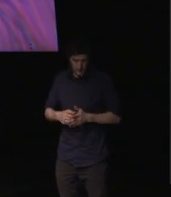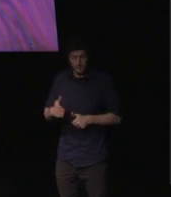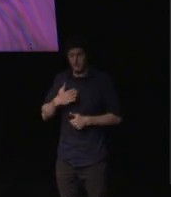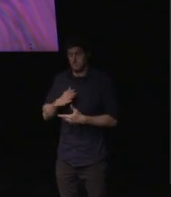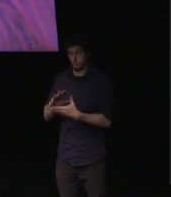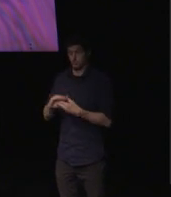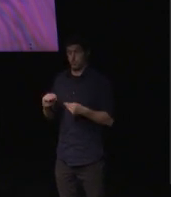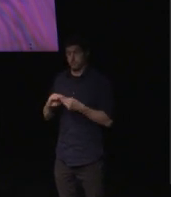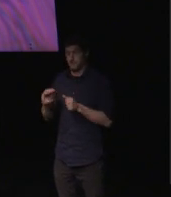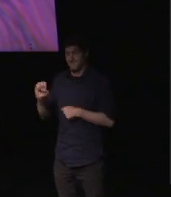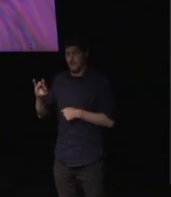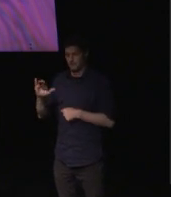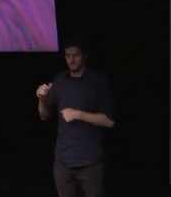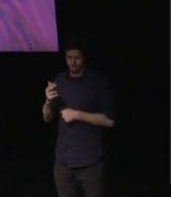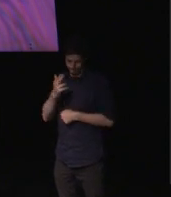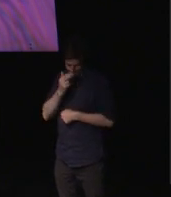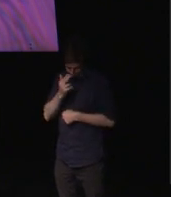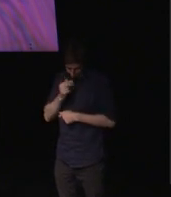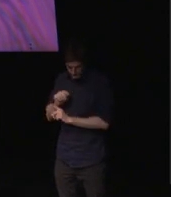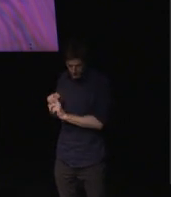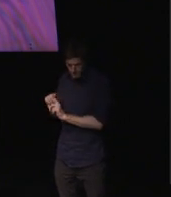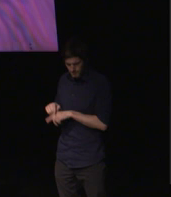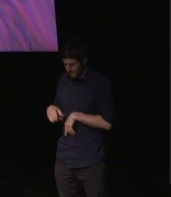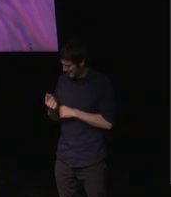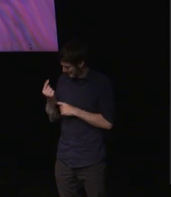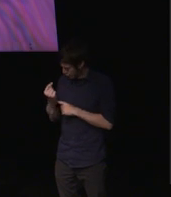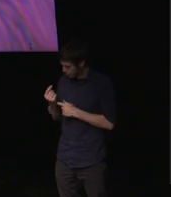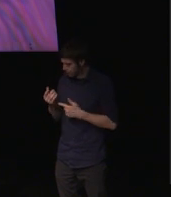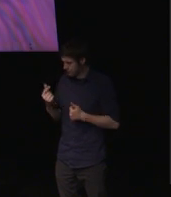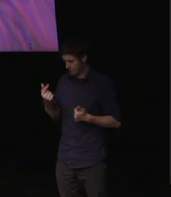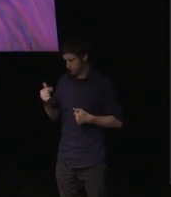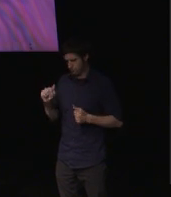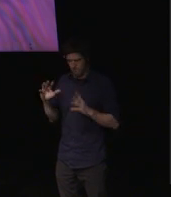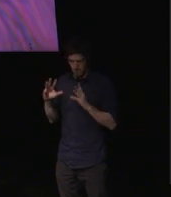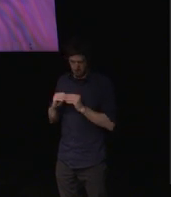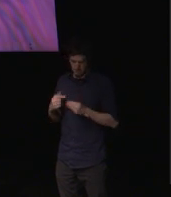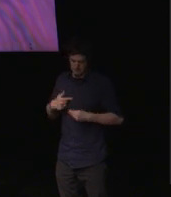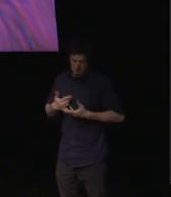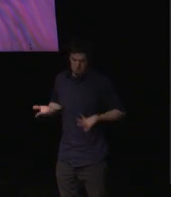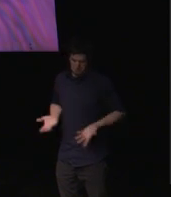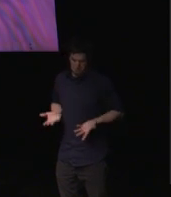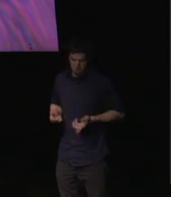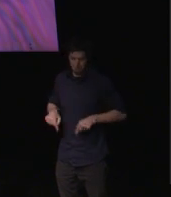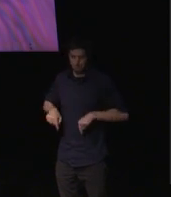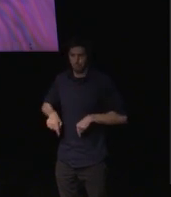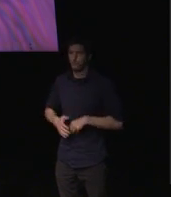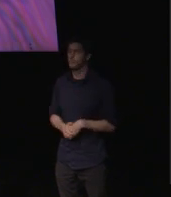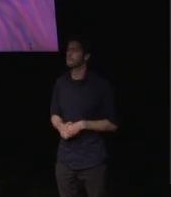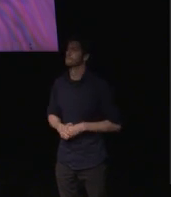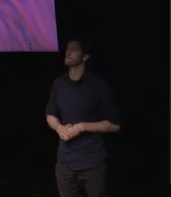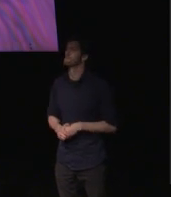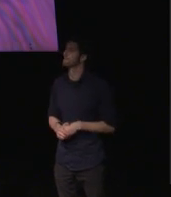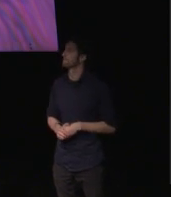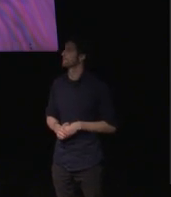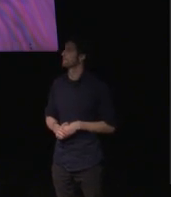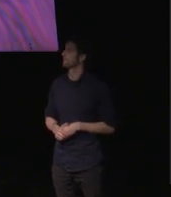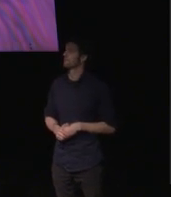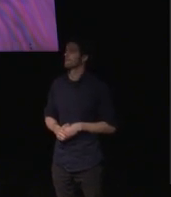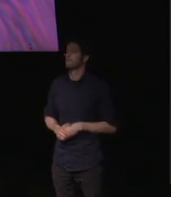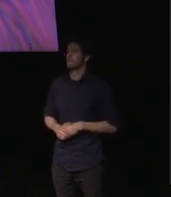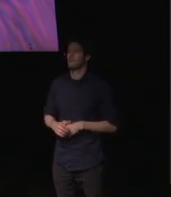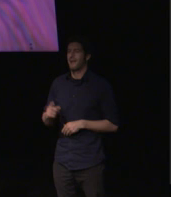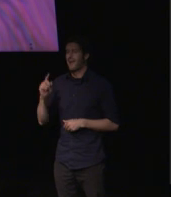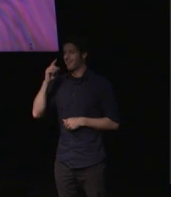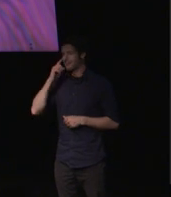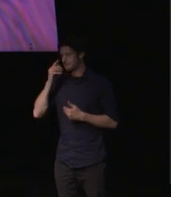funny. So last year at GAConf, like we were all here and, you know, we were about, 6 weeks